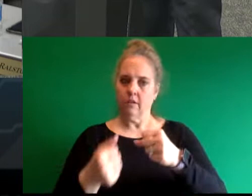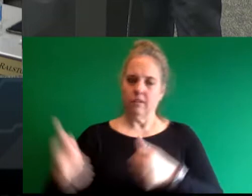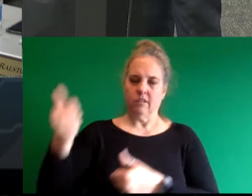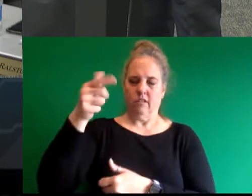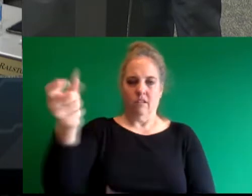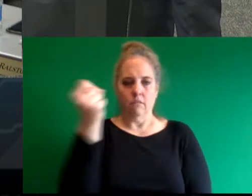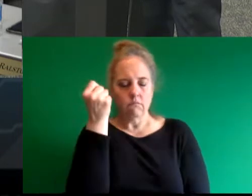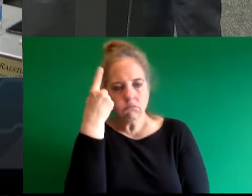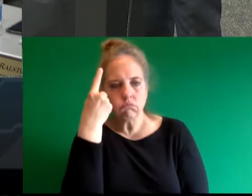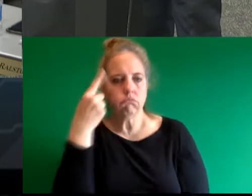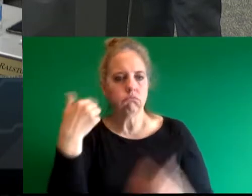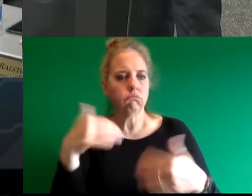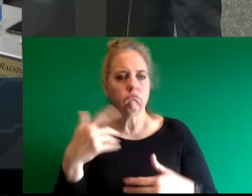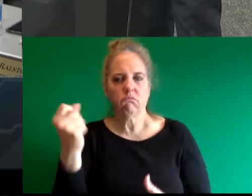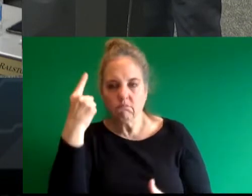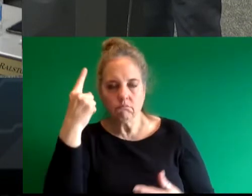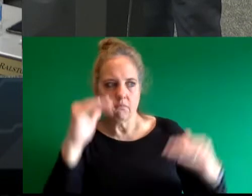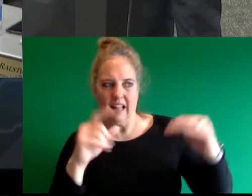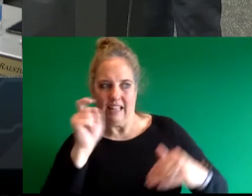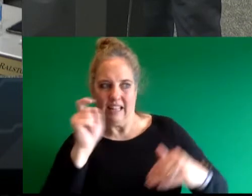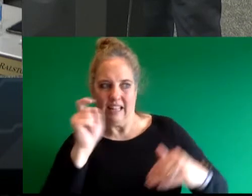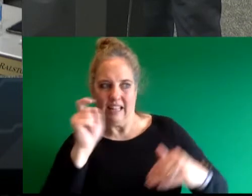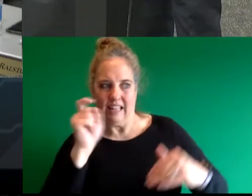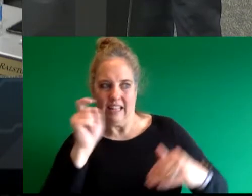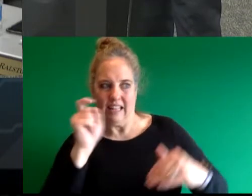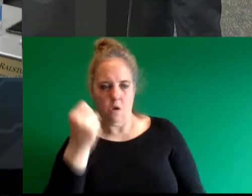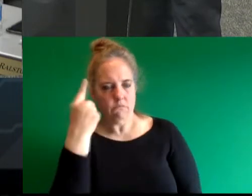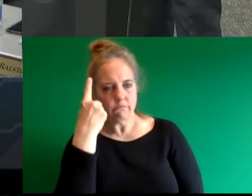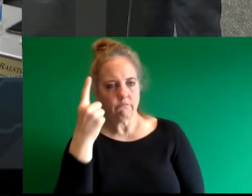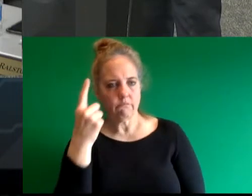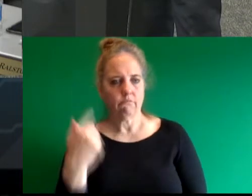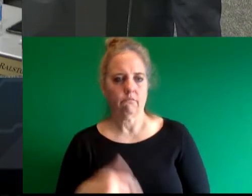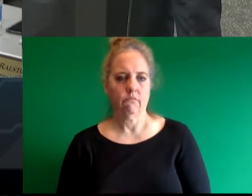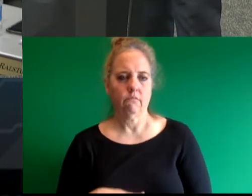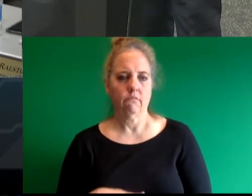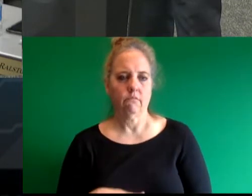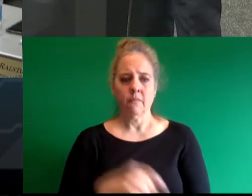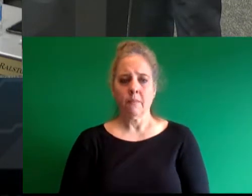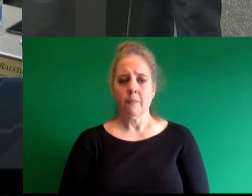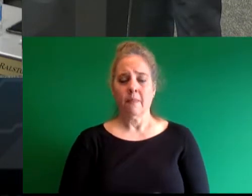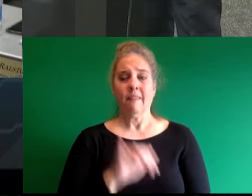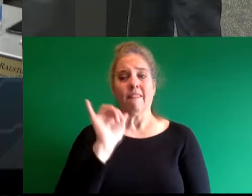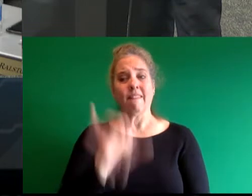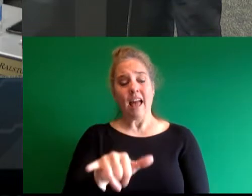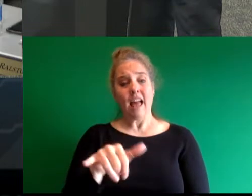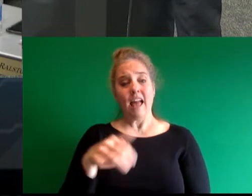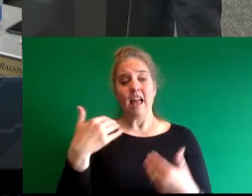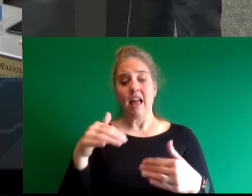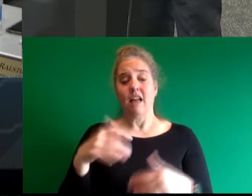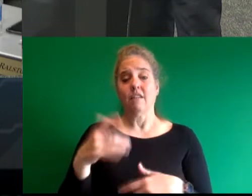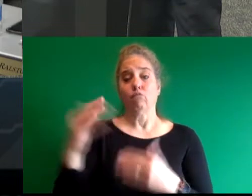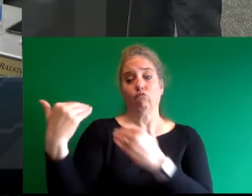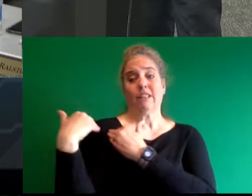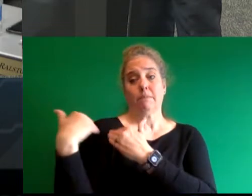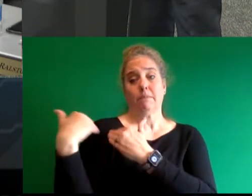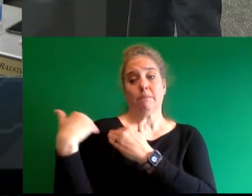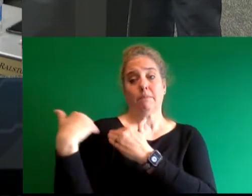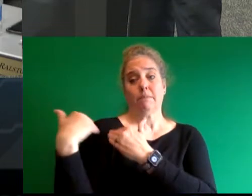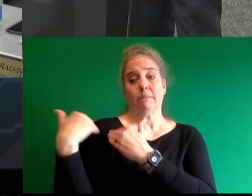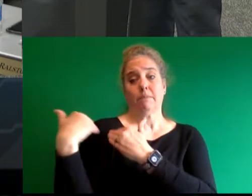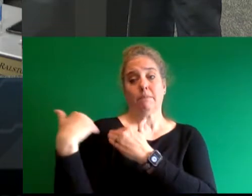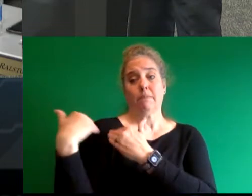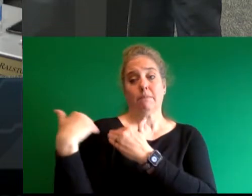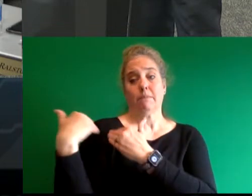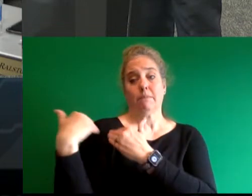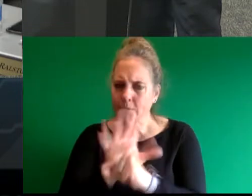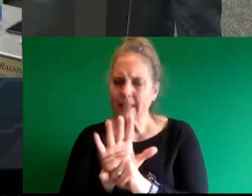that takes just a commitment to each person as an individual, and that shines through every bit of your work. I am also